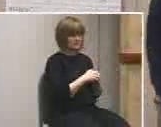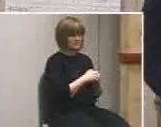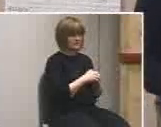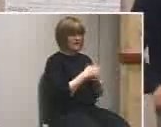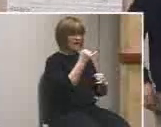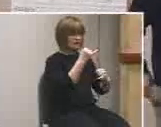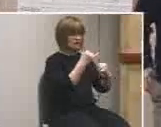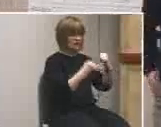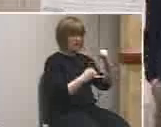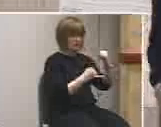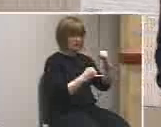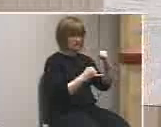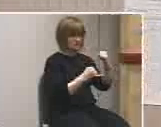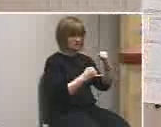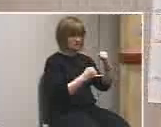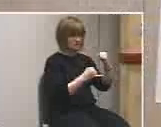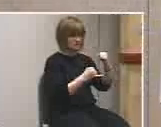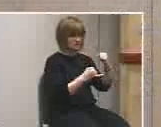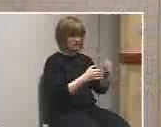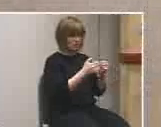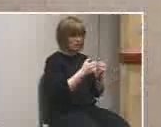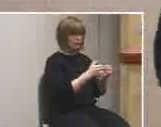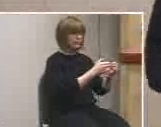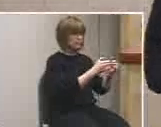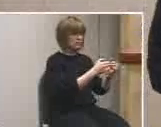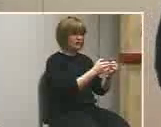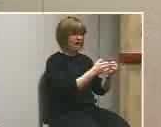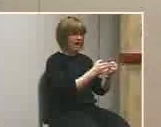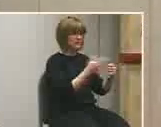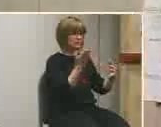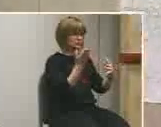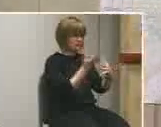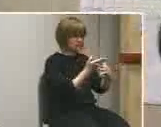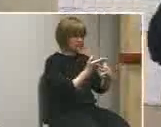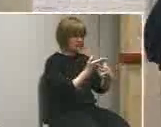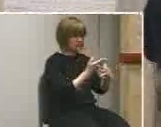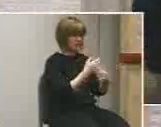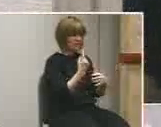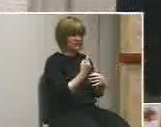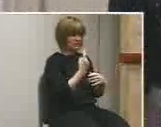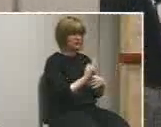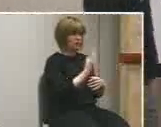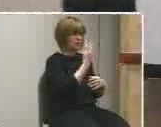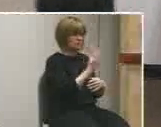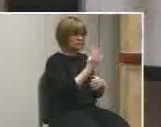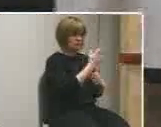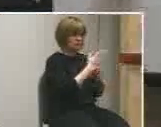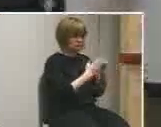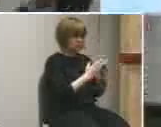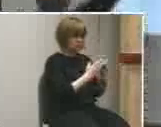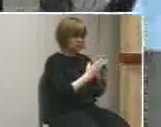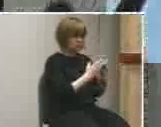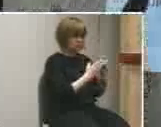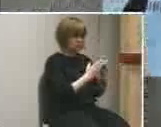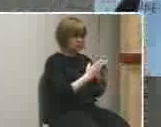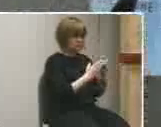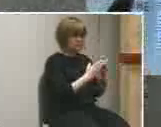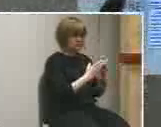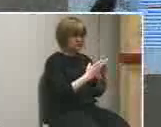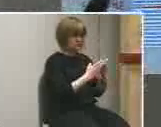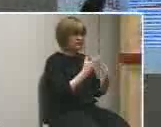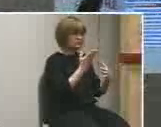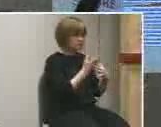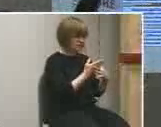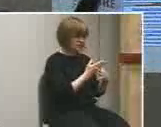Lastly, when we do move on to intervention, there are always 4 components to intervention. 5